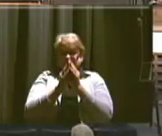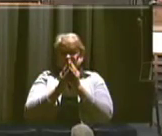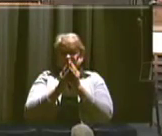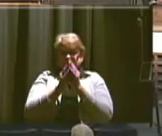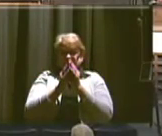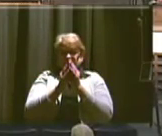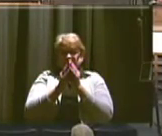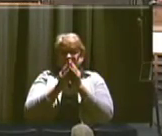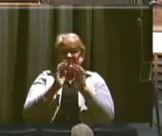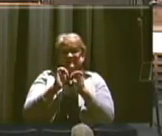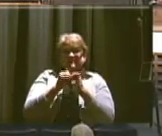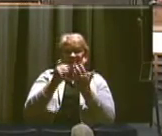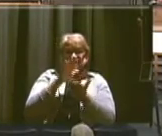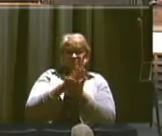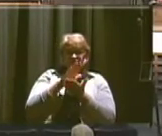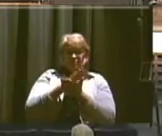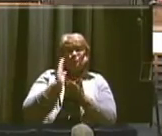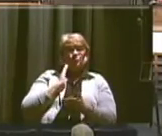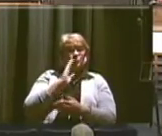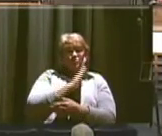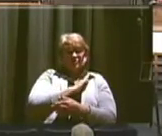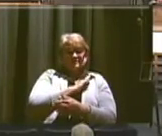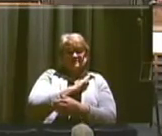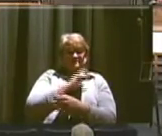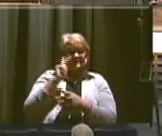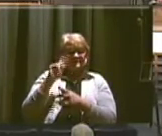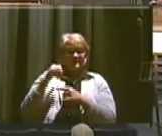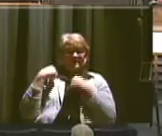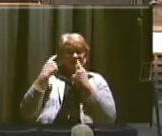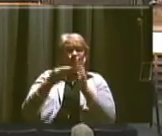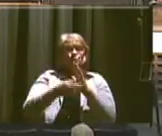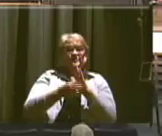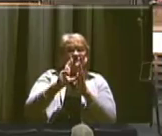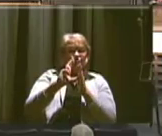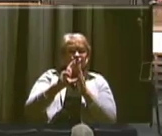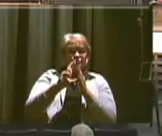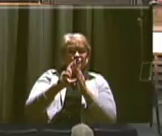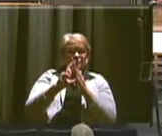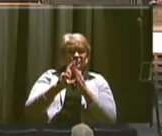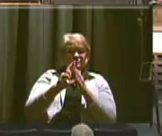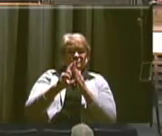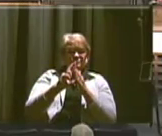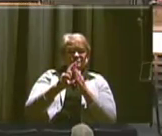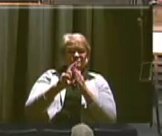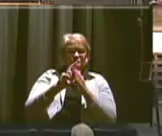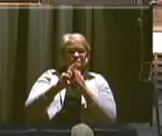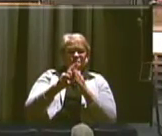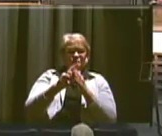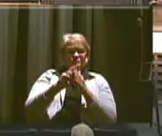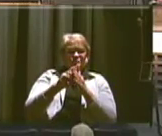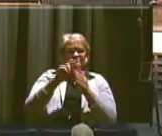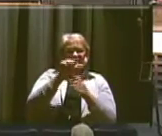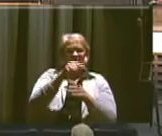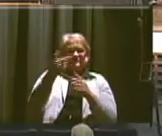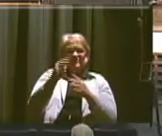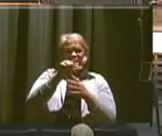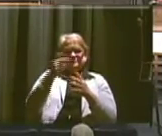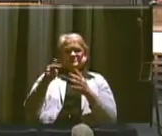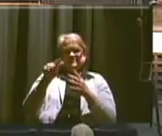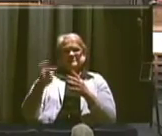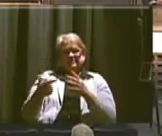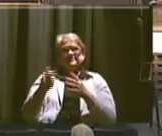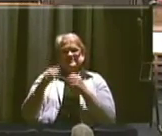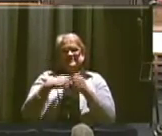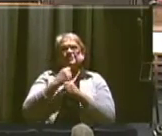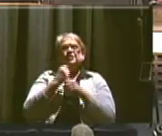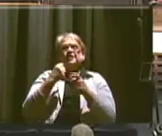way school boards in Kentucky review on an interim basis the performance of a superintendent. We call